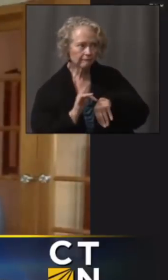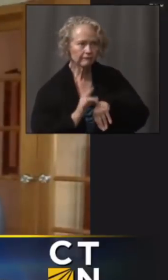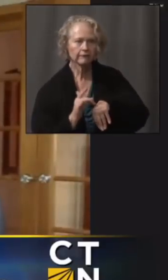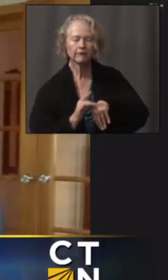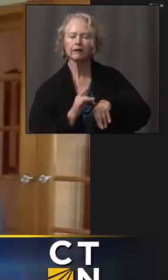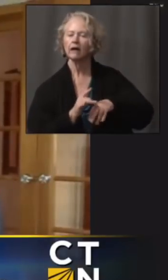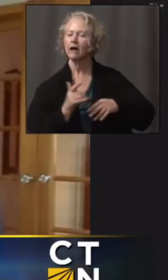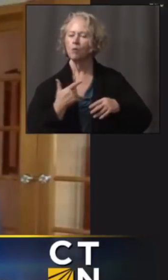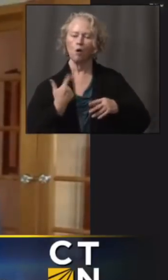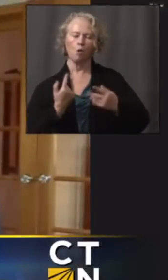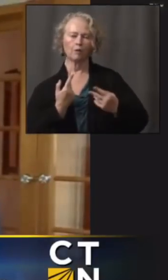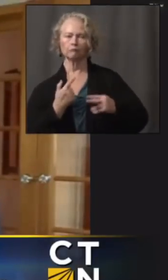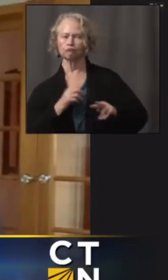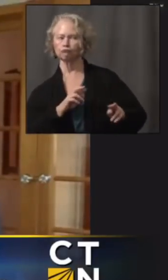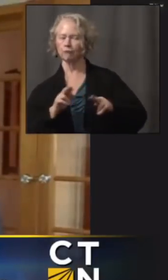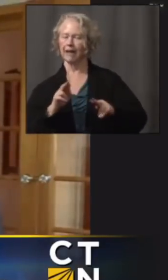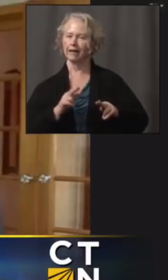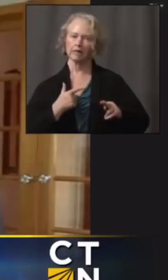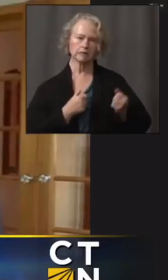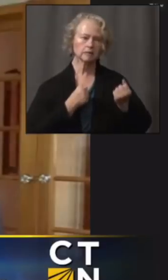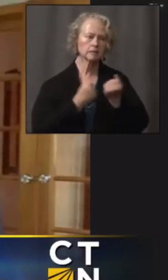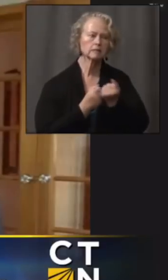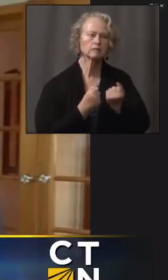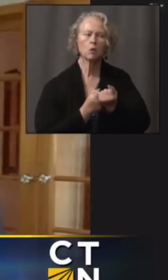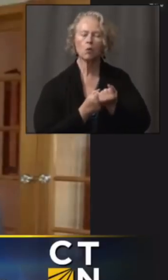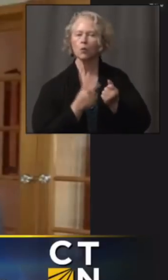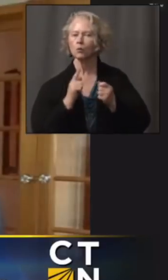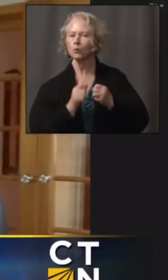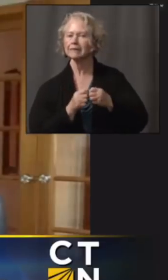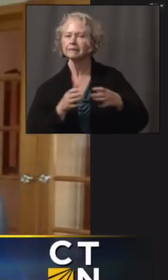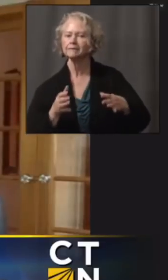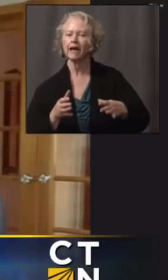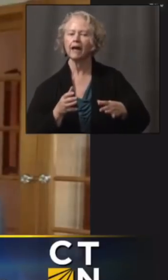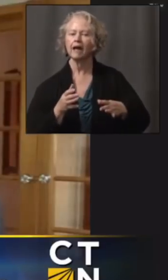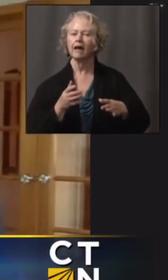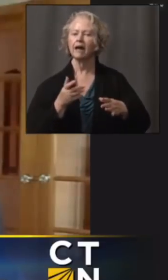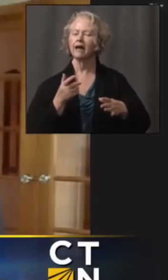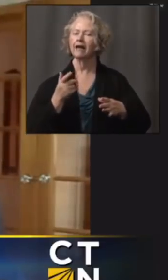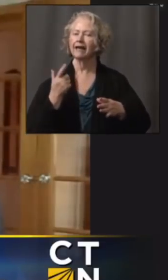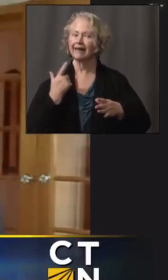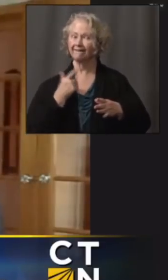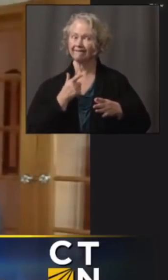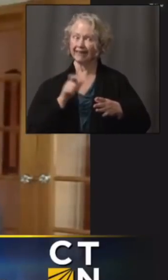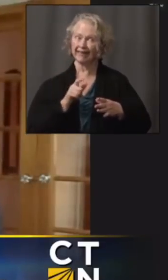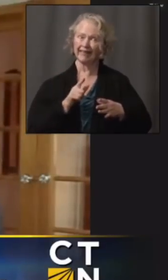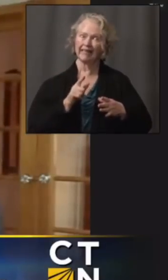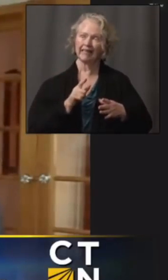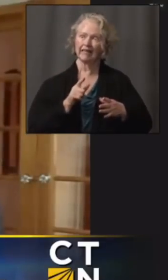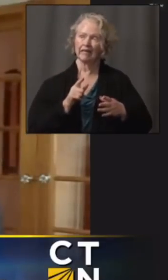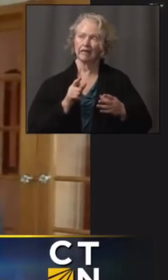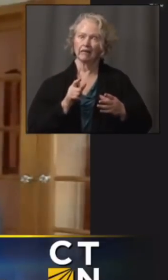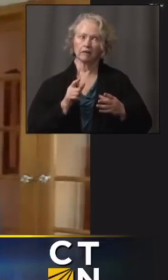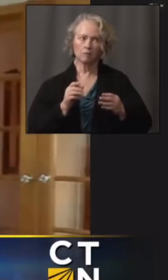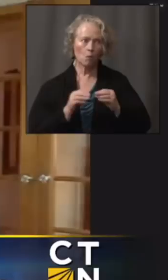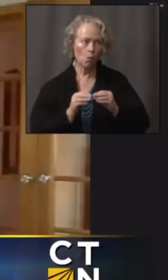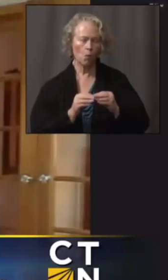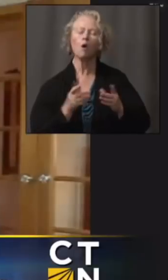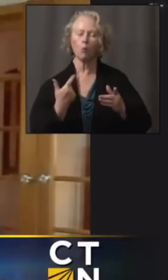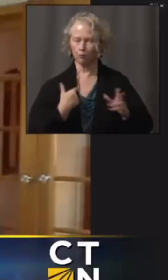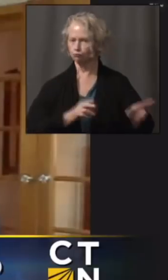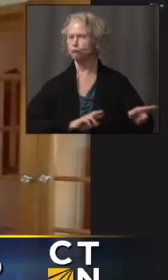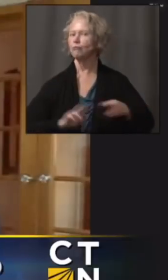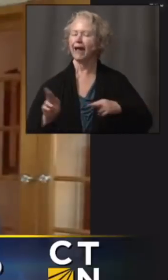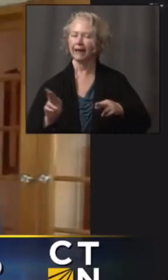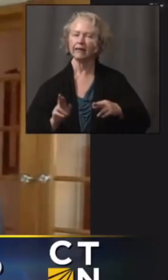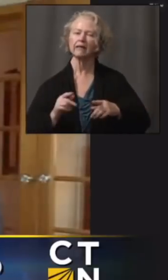on standby to support, expansion of some of those field surge capacity hospitals if and when needed. But as the